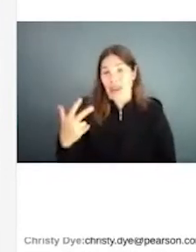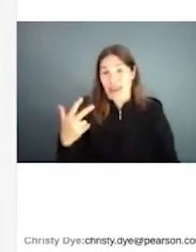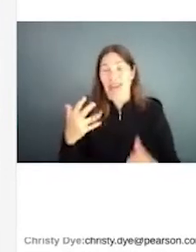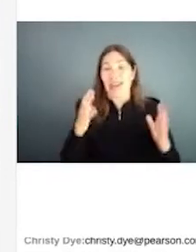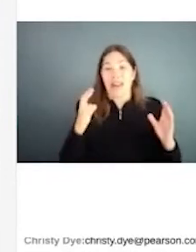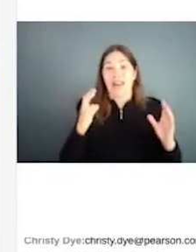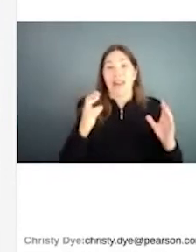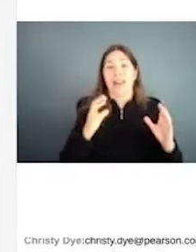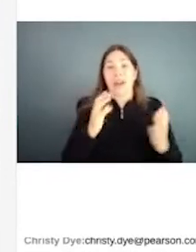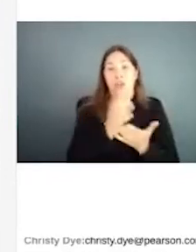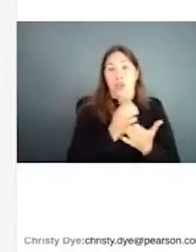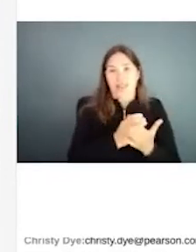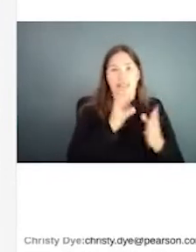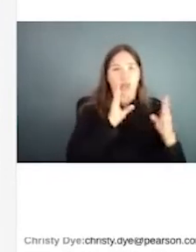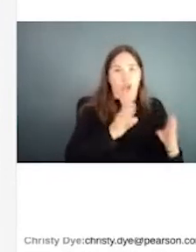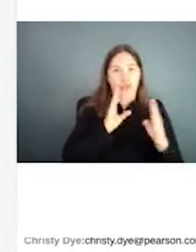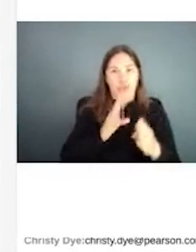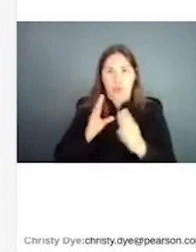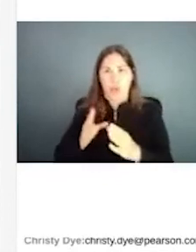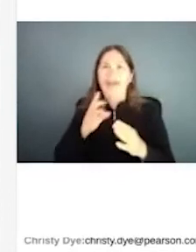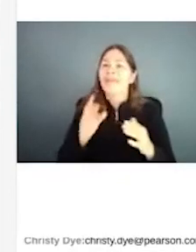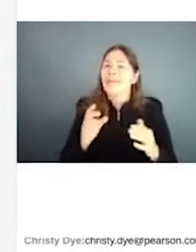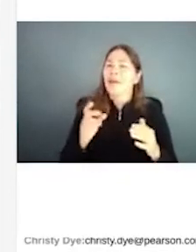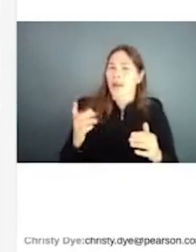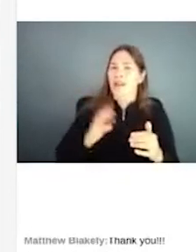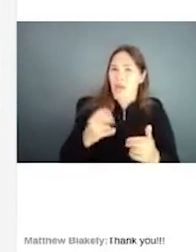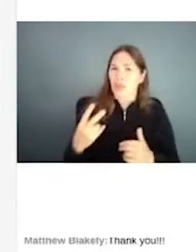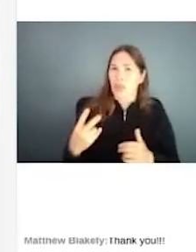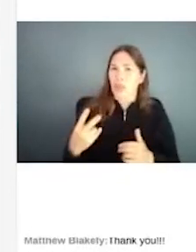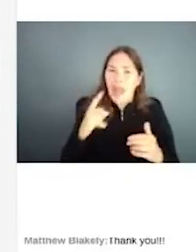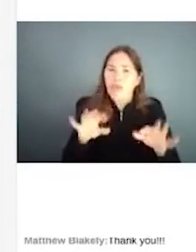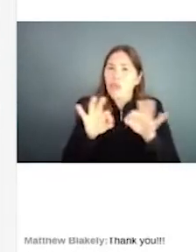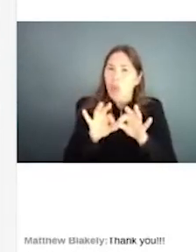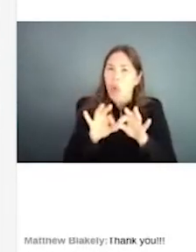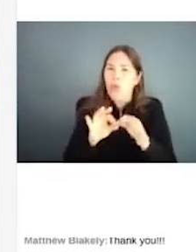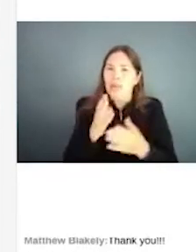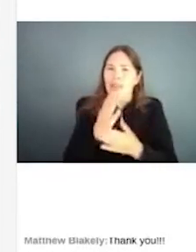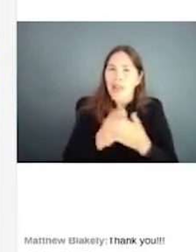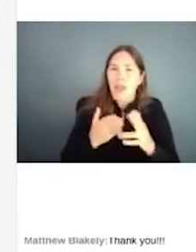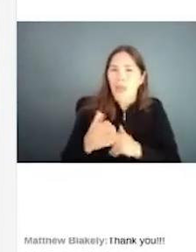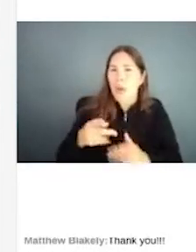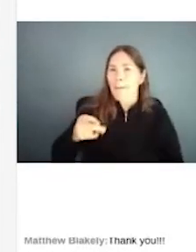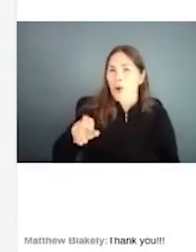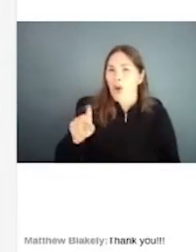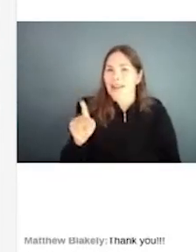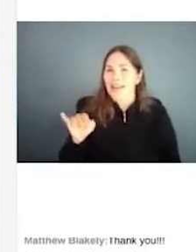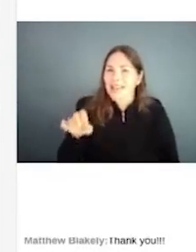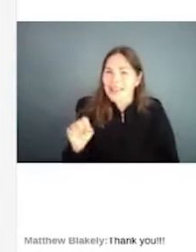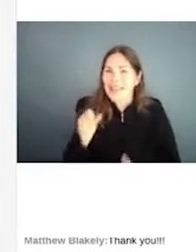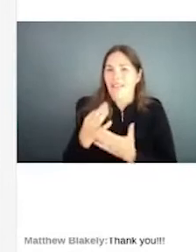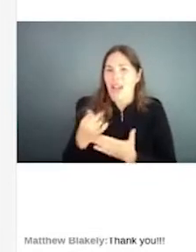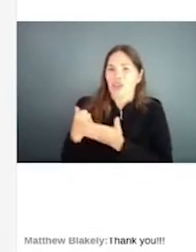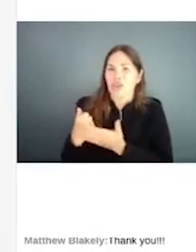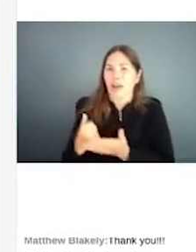are a concentrator. That is important because that is one of the things that is tracked through Perkins funding, right, to help us show that we